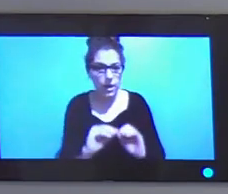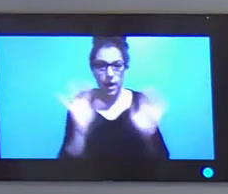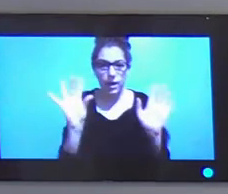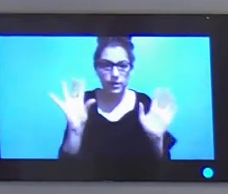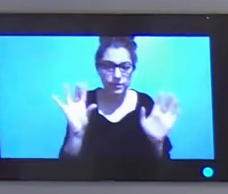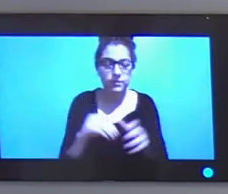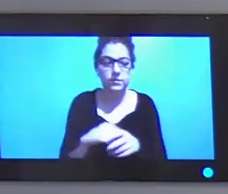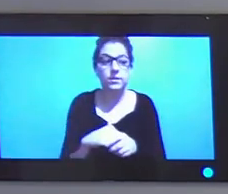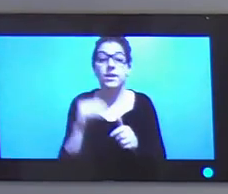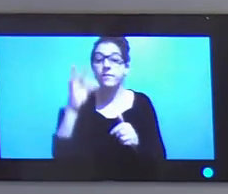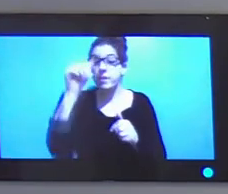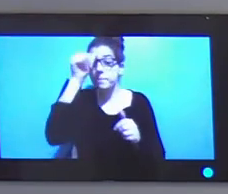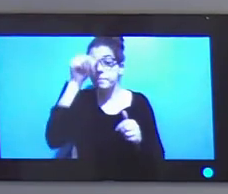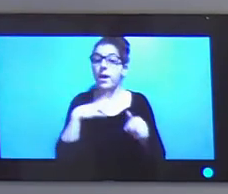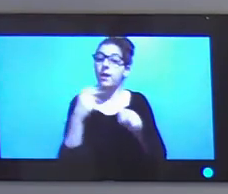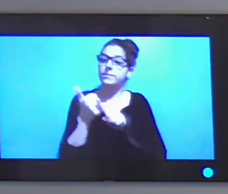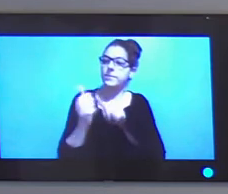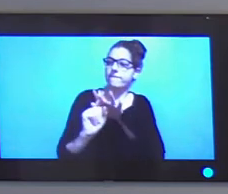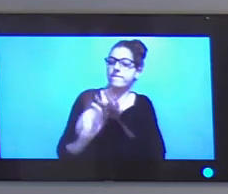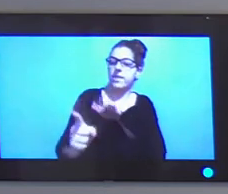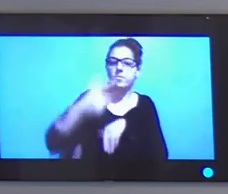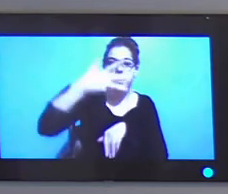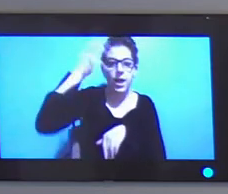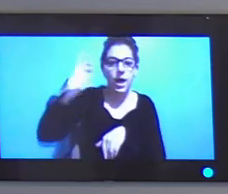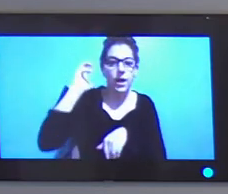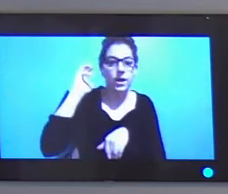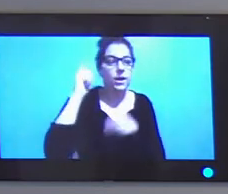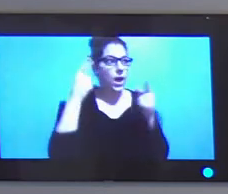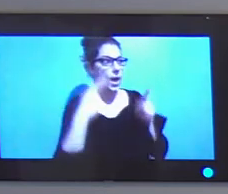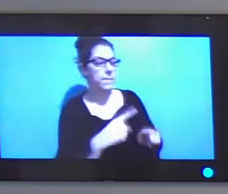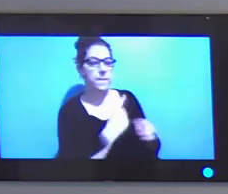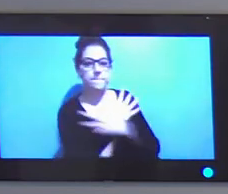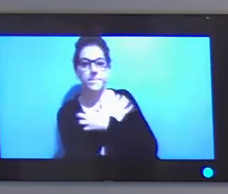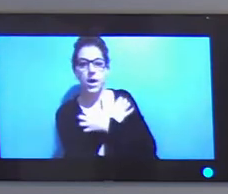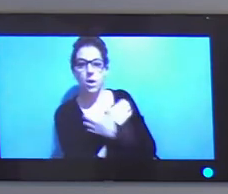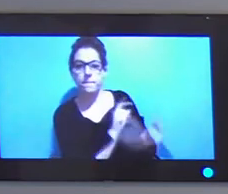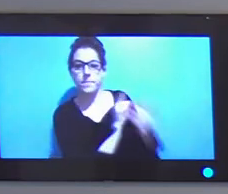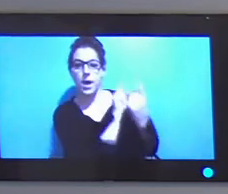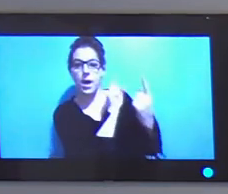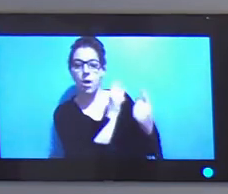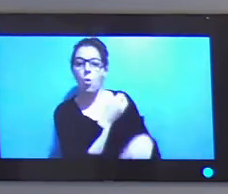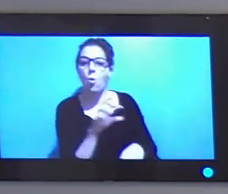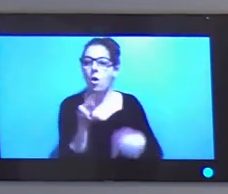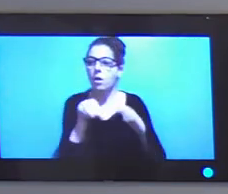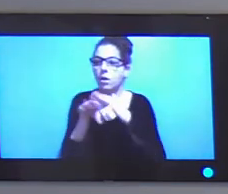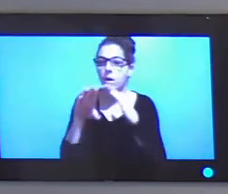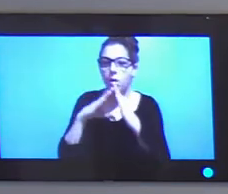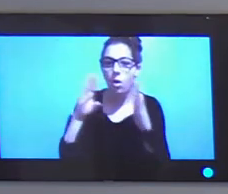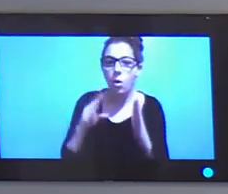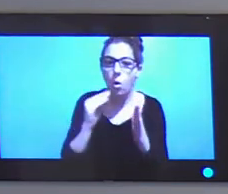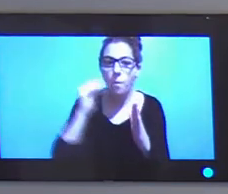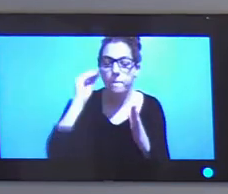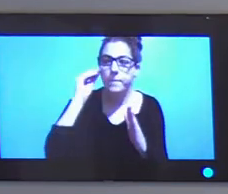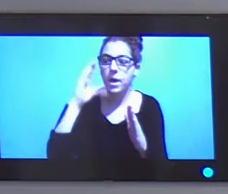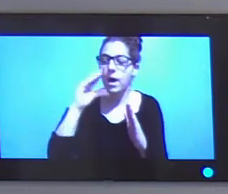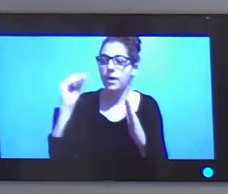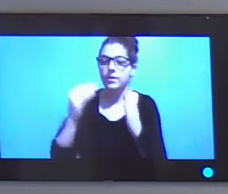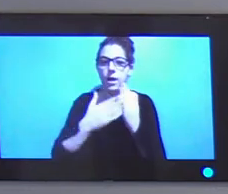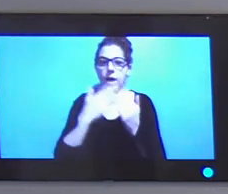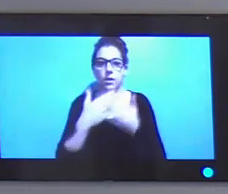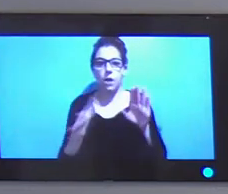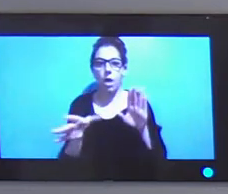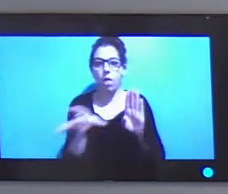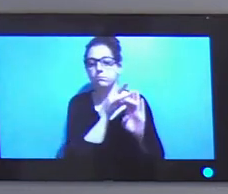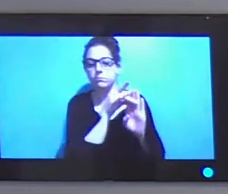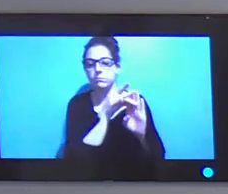if a man fled from a lion and a bear met him, or went into the house and leased his hand against the wall and a serpent bit